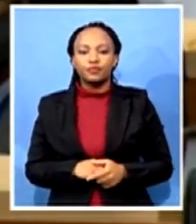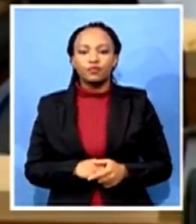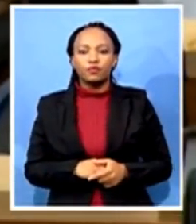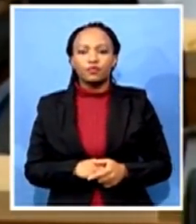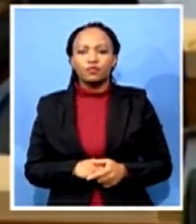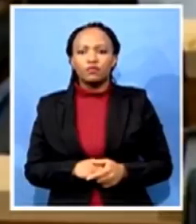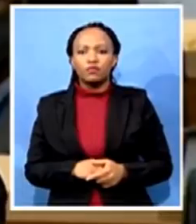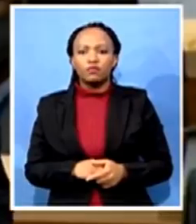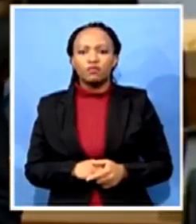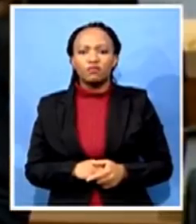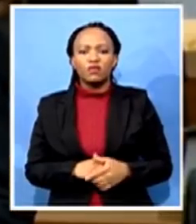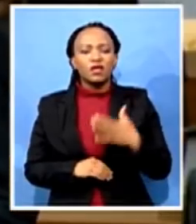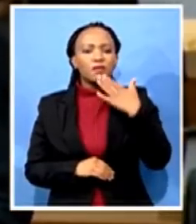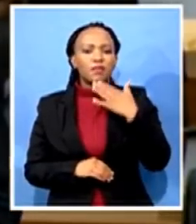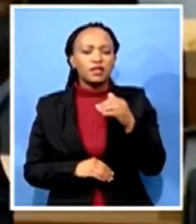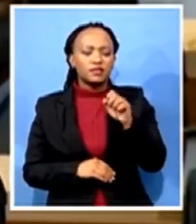Okay.